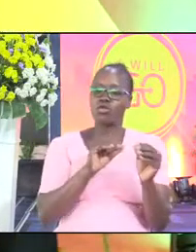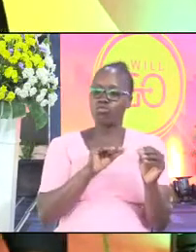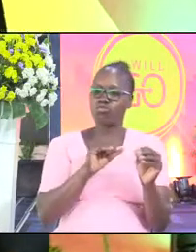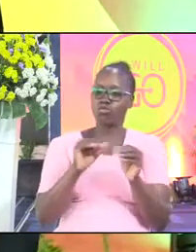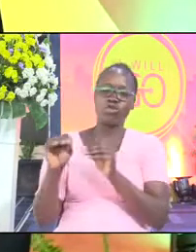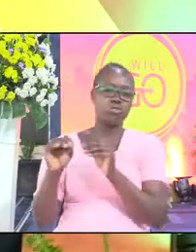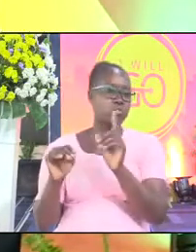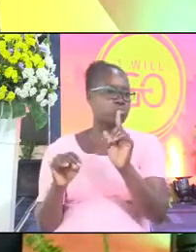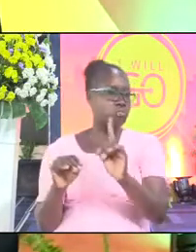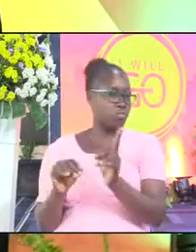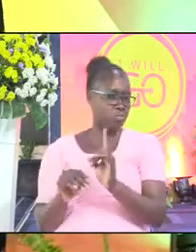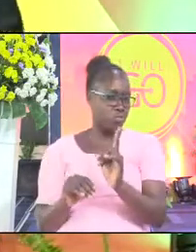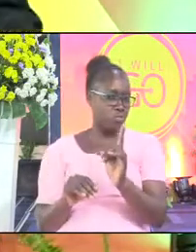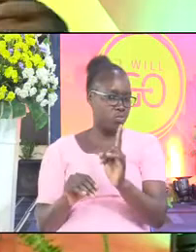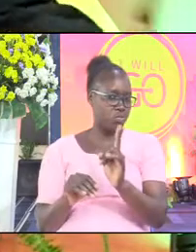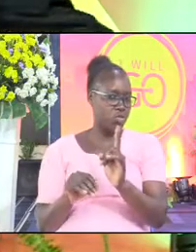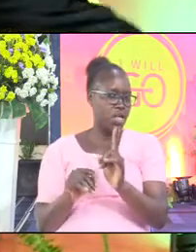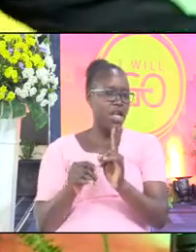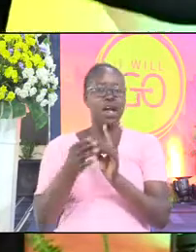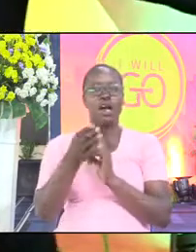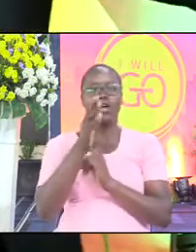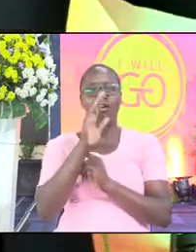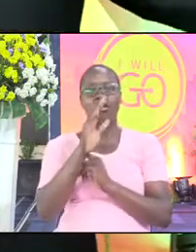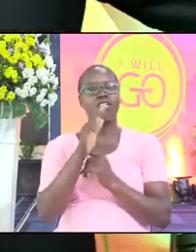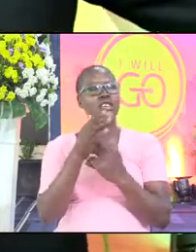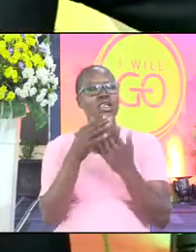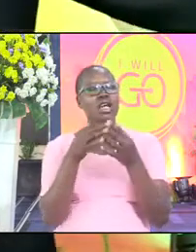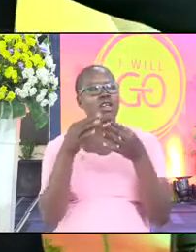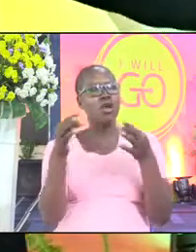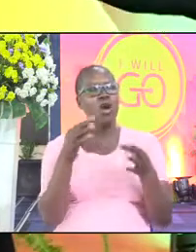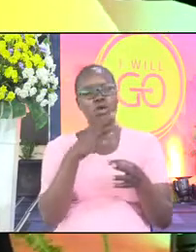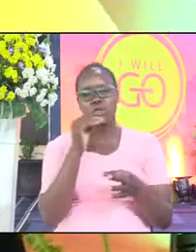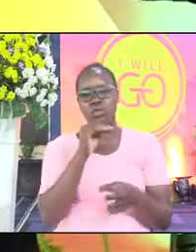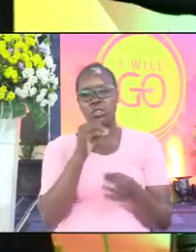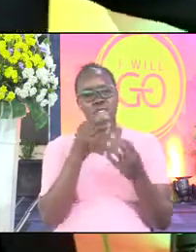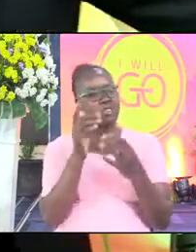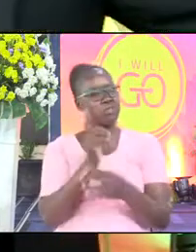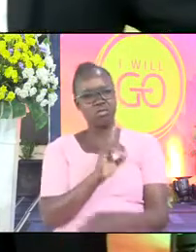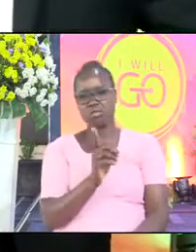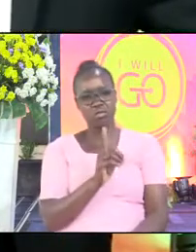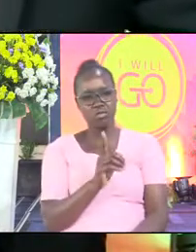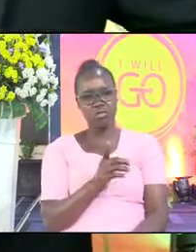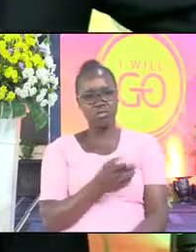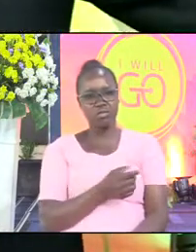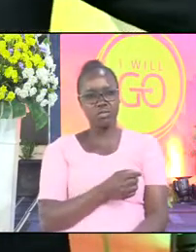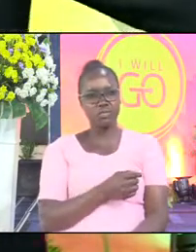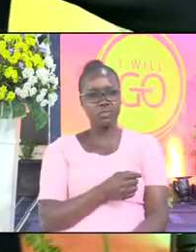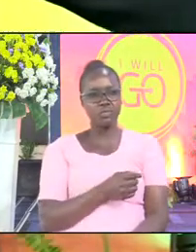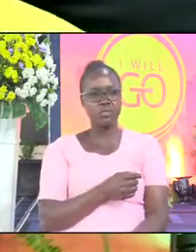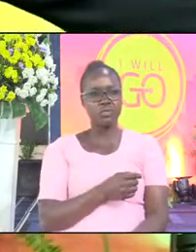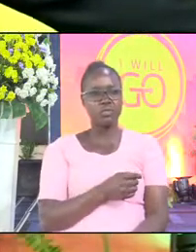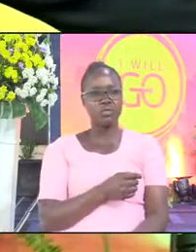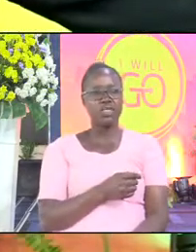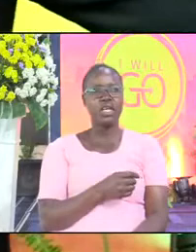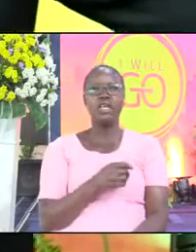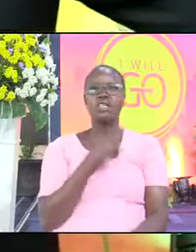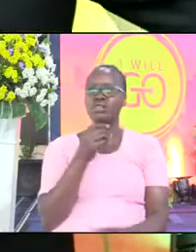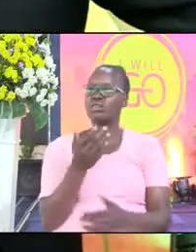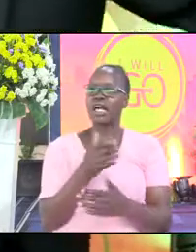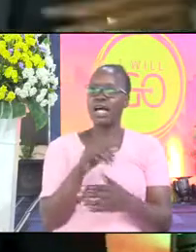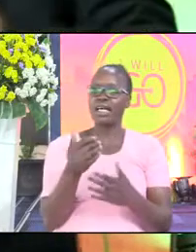moving. God doesn't have to make long speeches. Come on, church, say amen. Amen. No, he